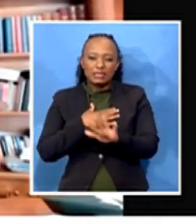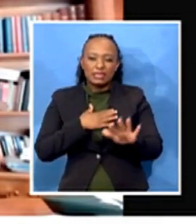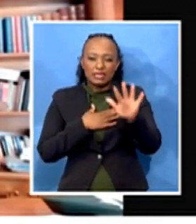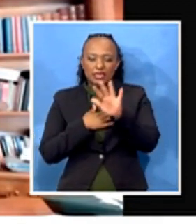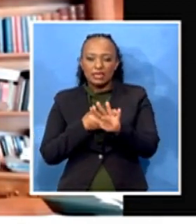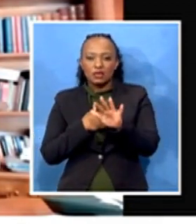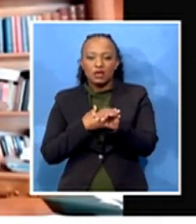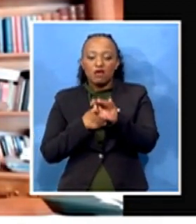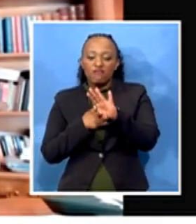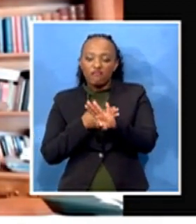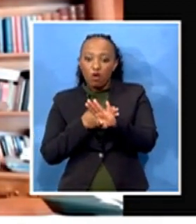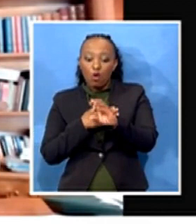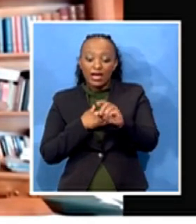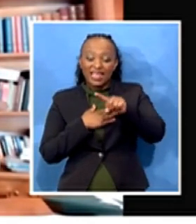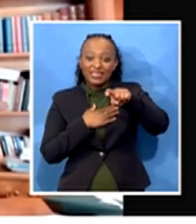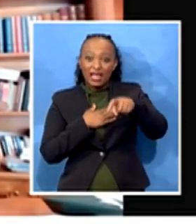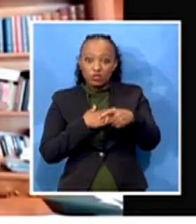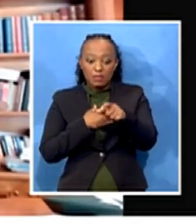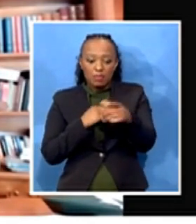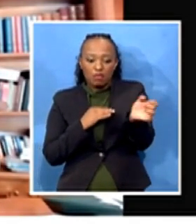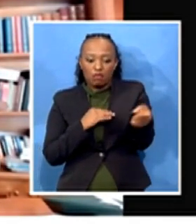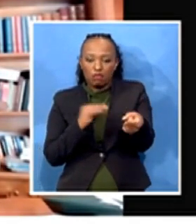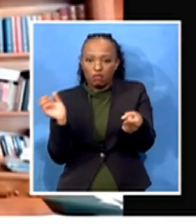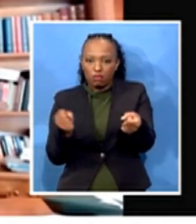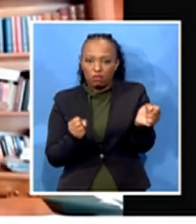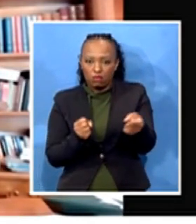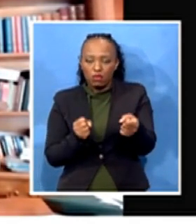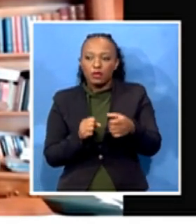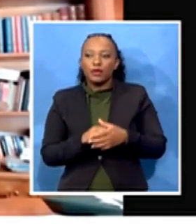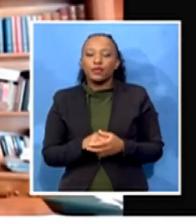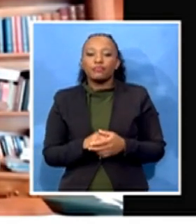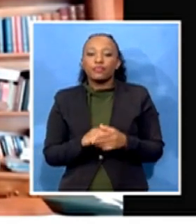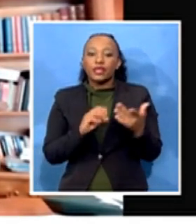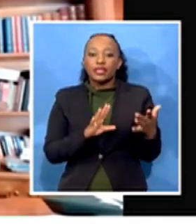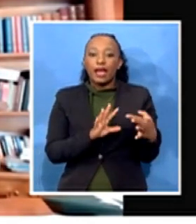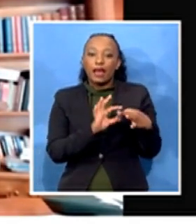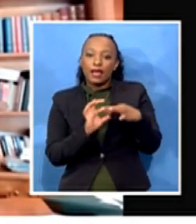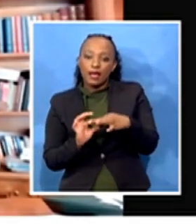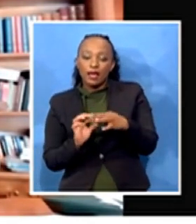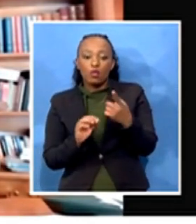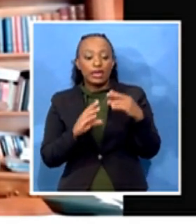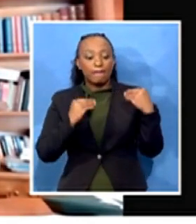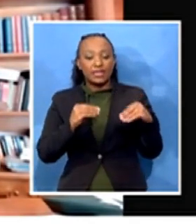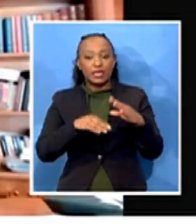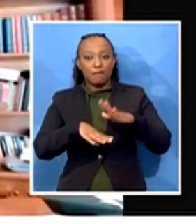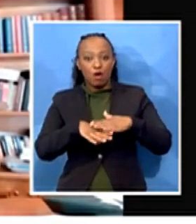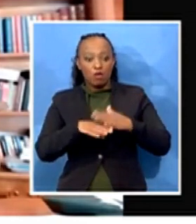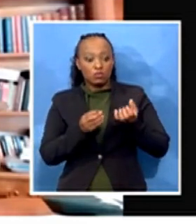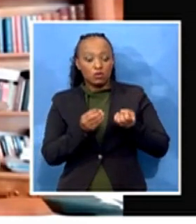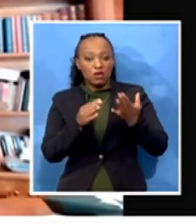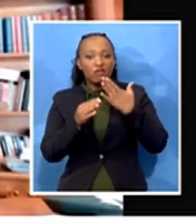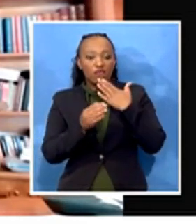directly, while it links with providing businesses to the sectors of